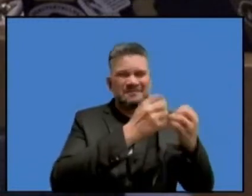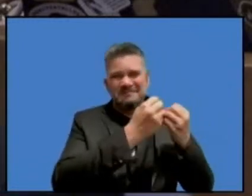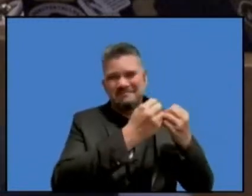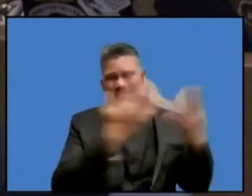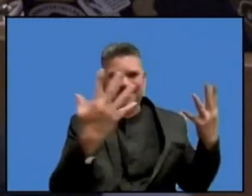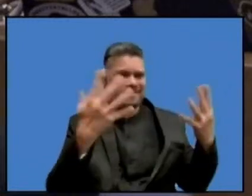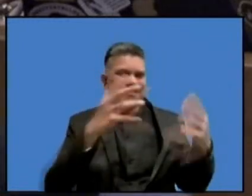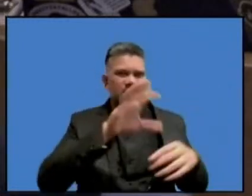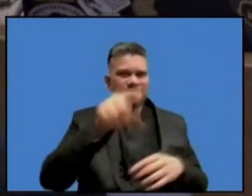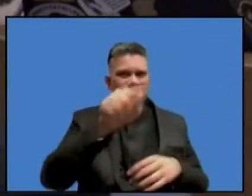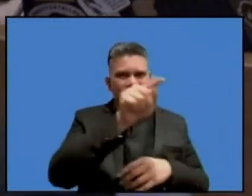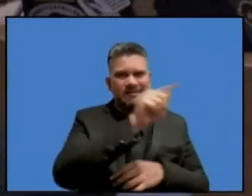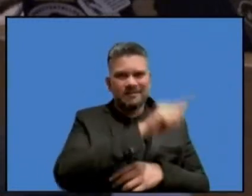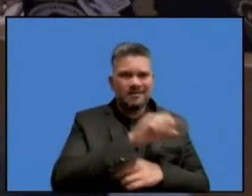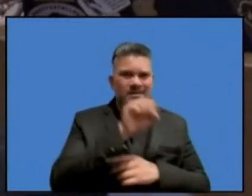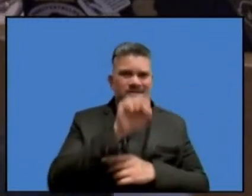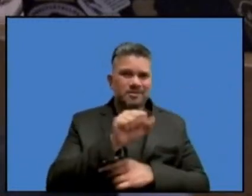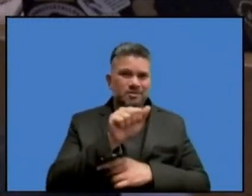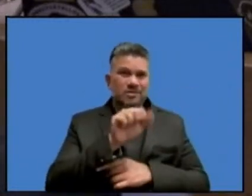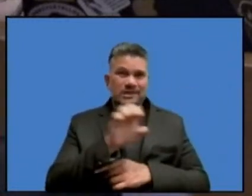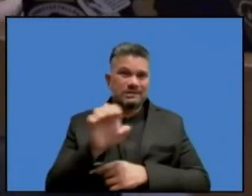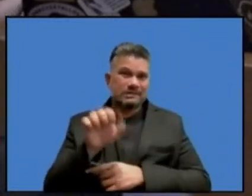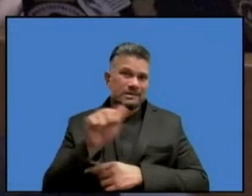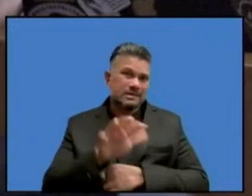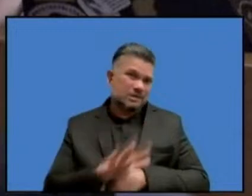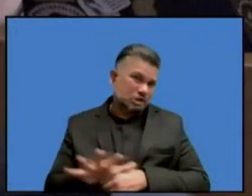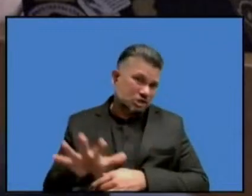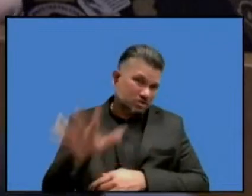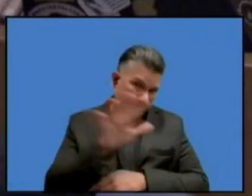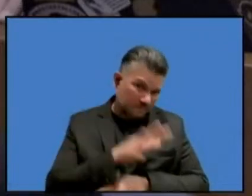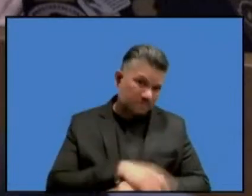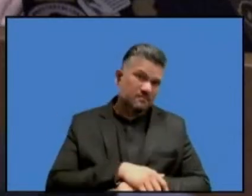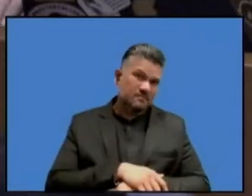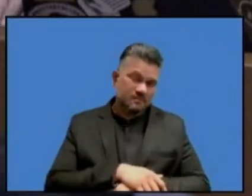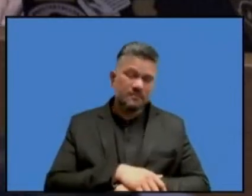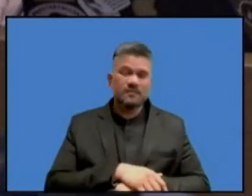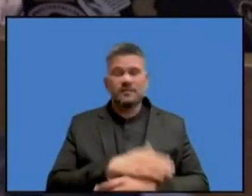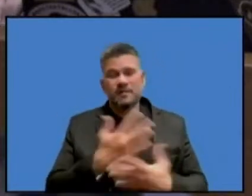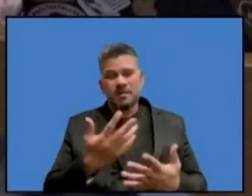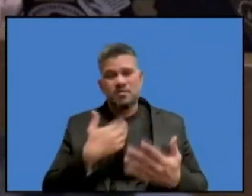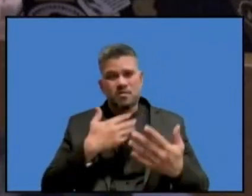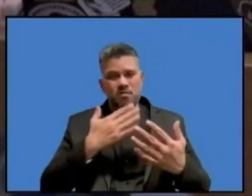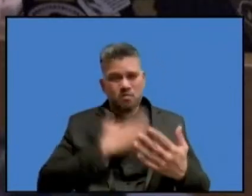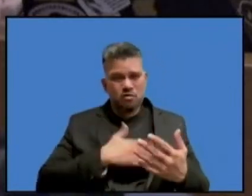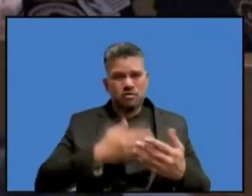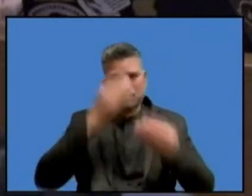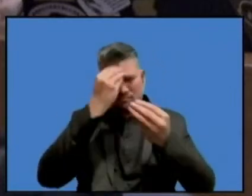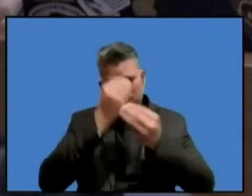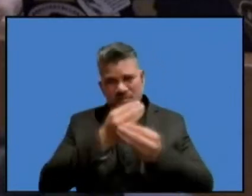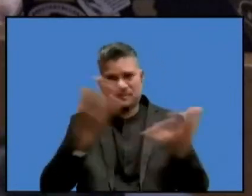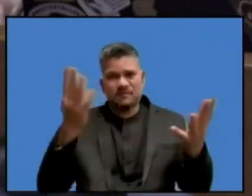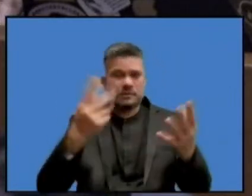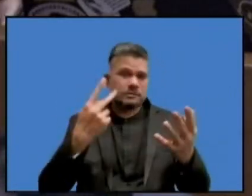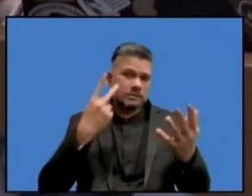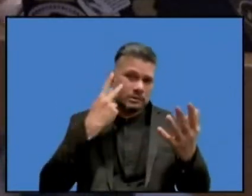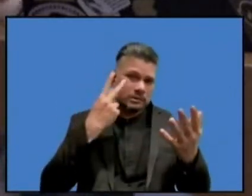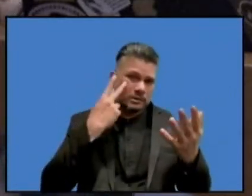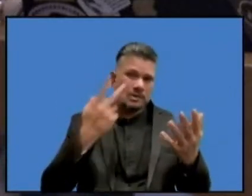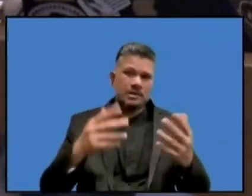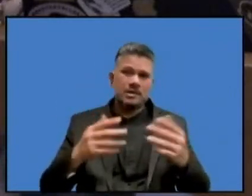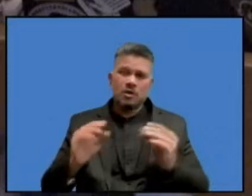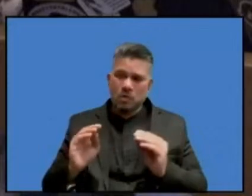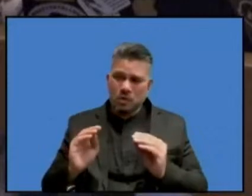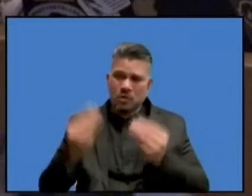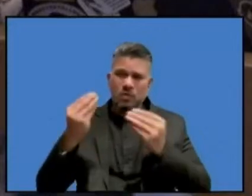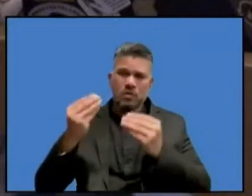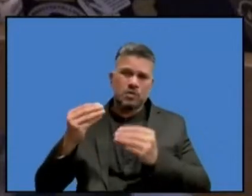in Southeast Asia. We would like to raise the alarm over the increasing number of young generations, the